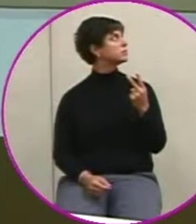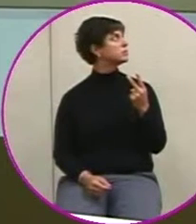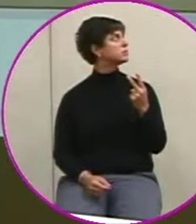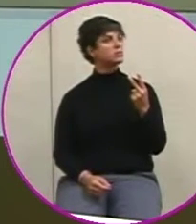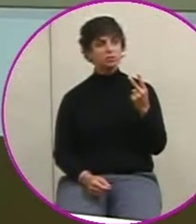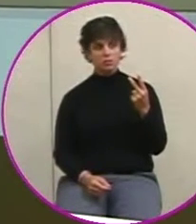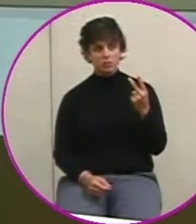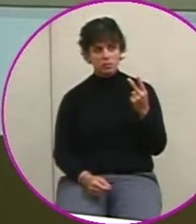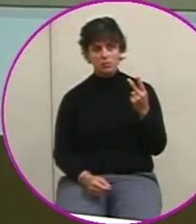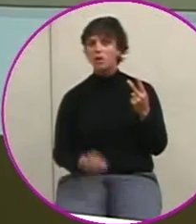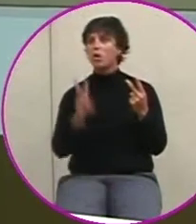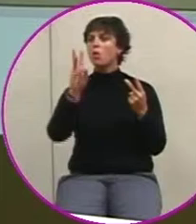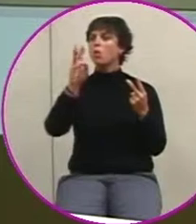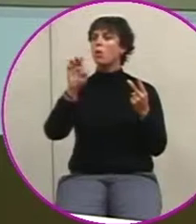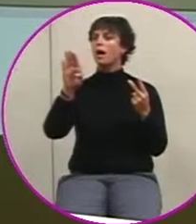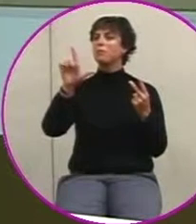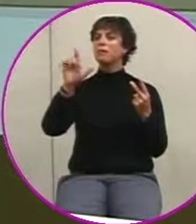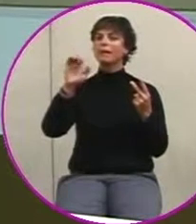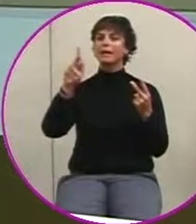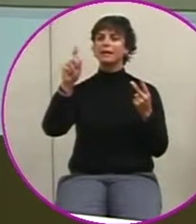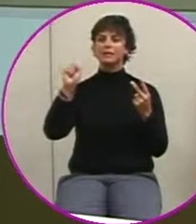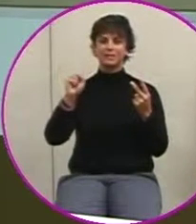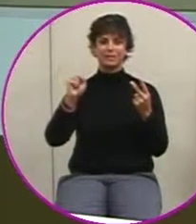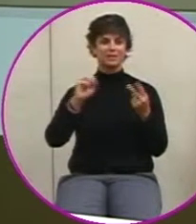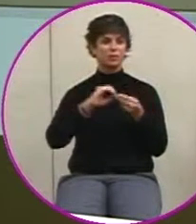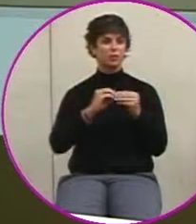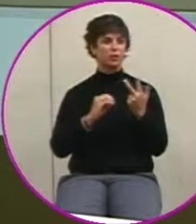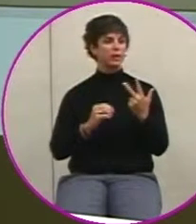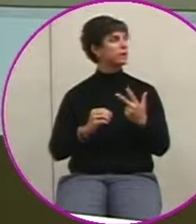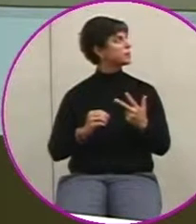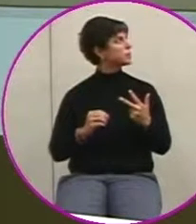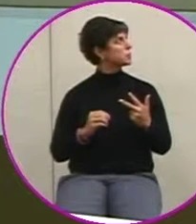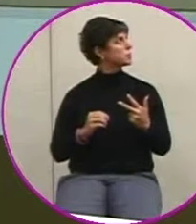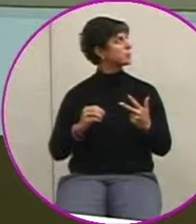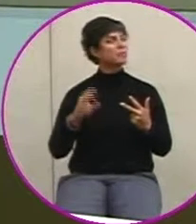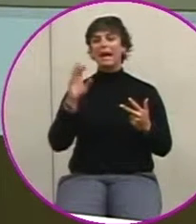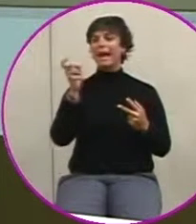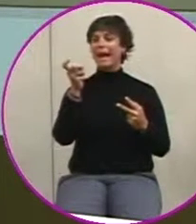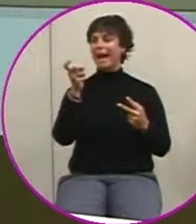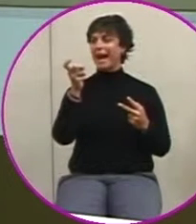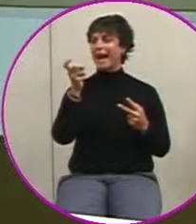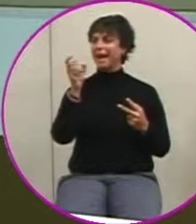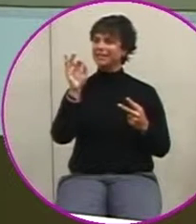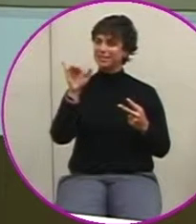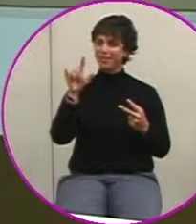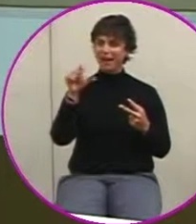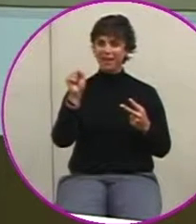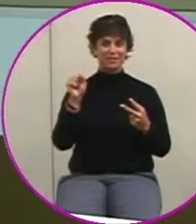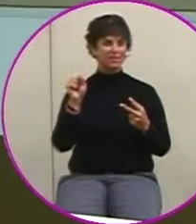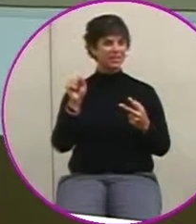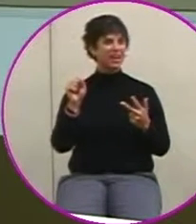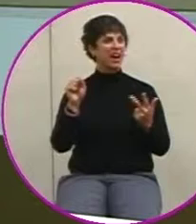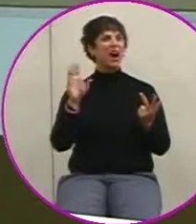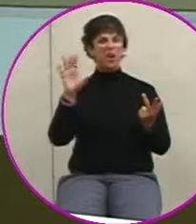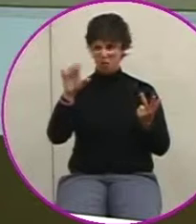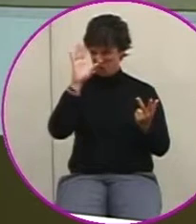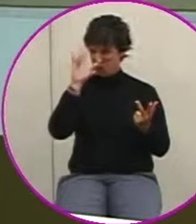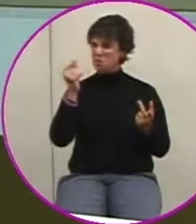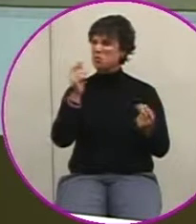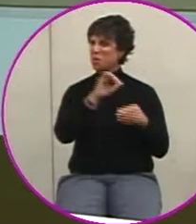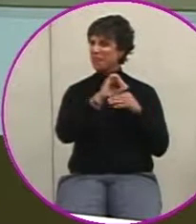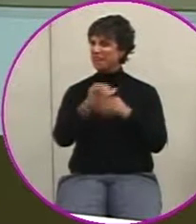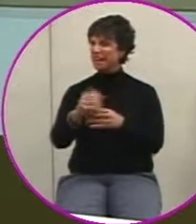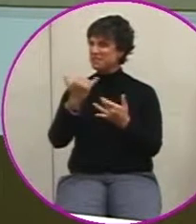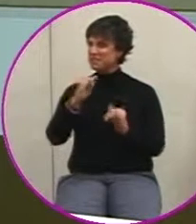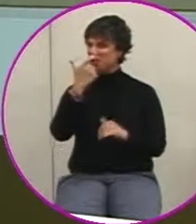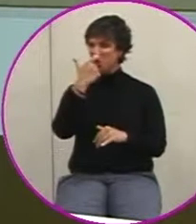I think web links. Number 3. X-Files. We know what you've been doing in your evenings. You're